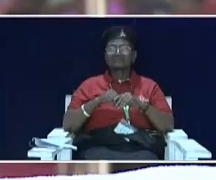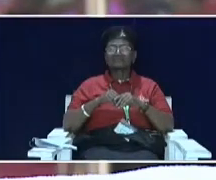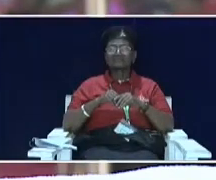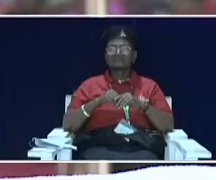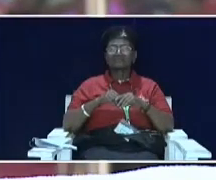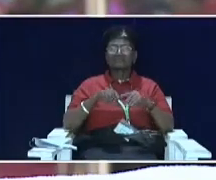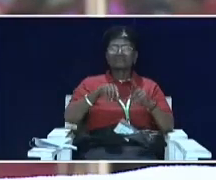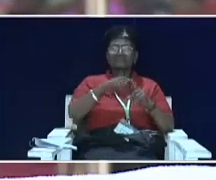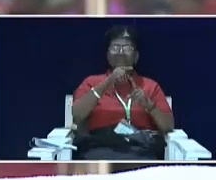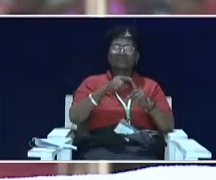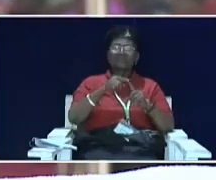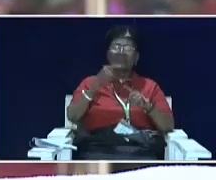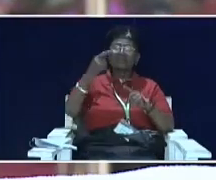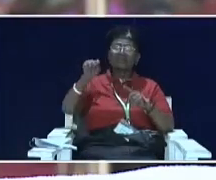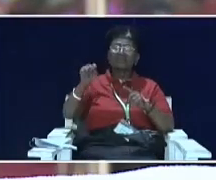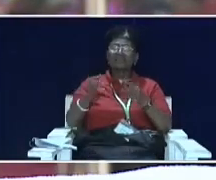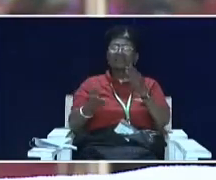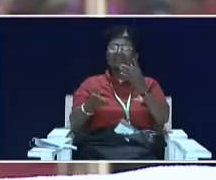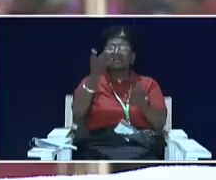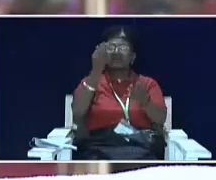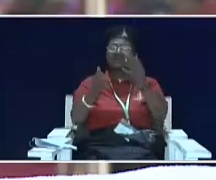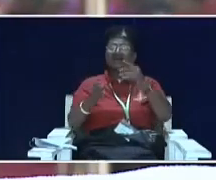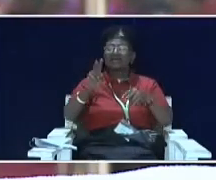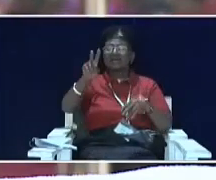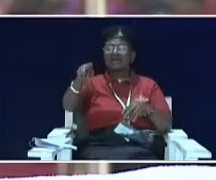When the fire falls,